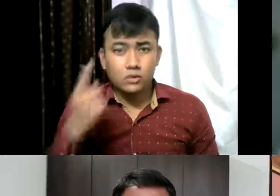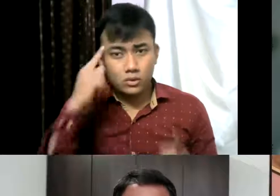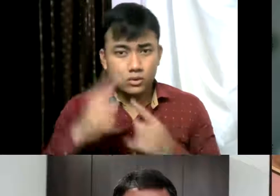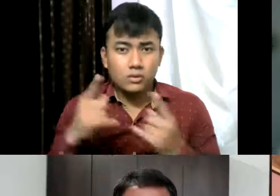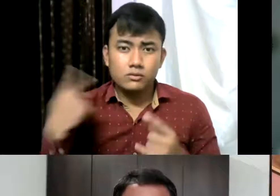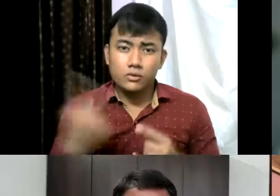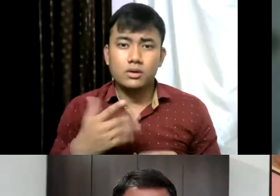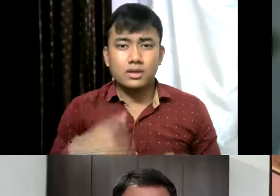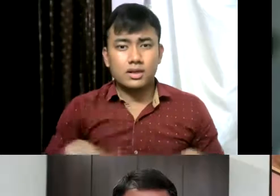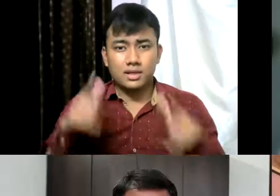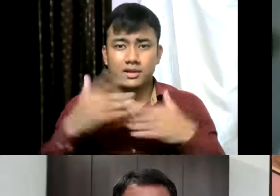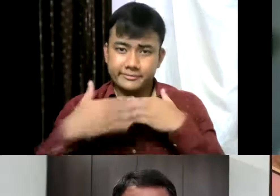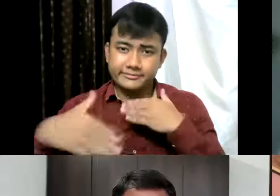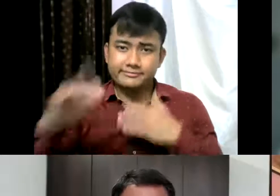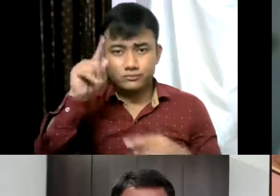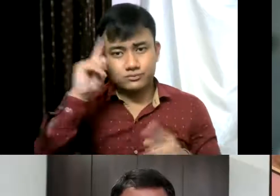surviving this pandemic.